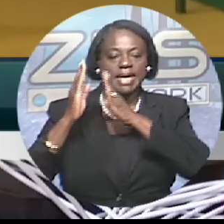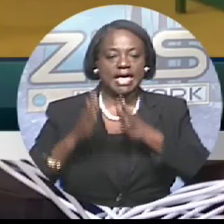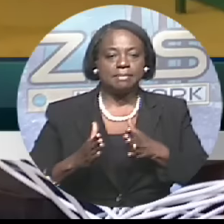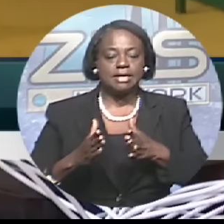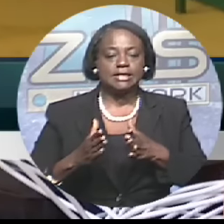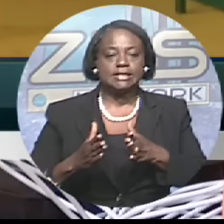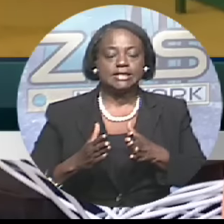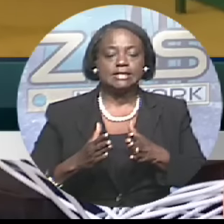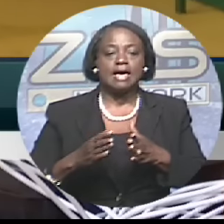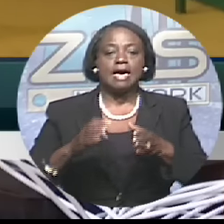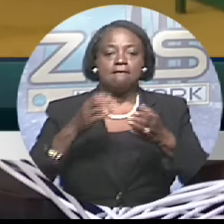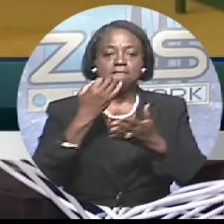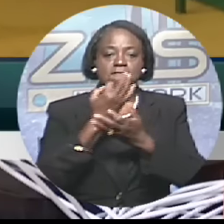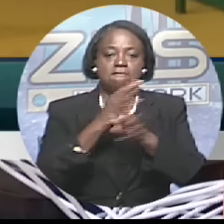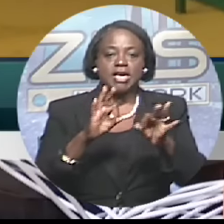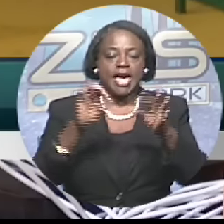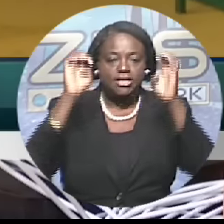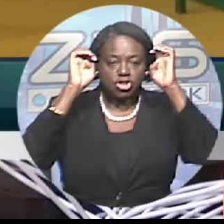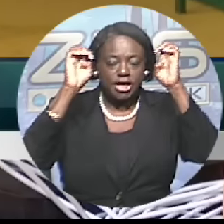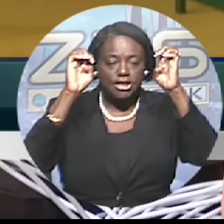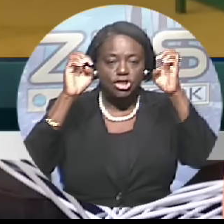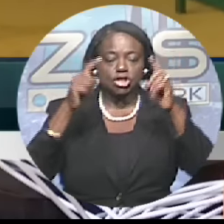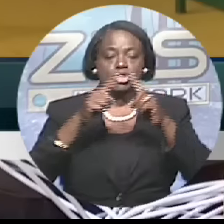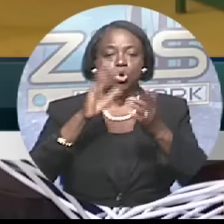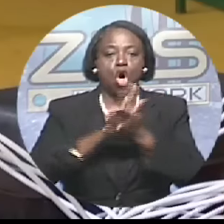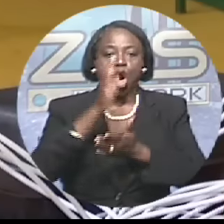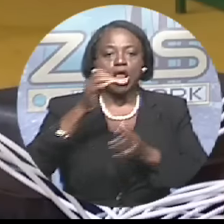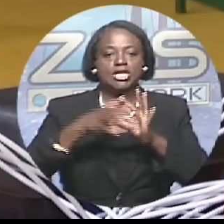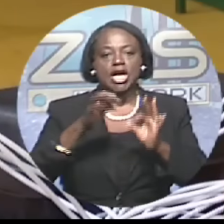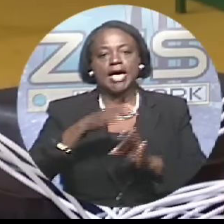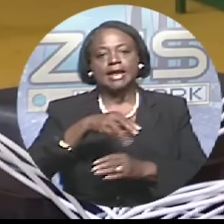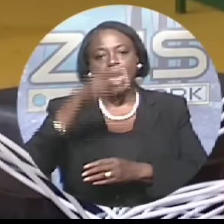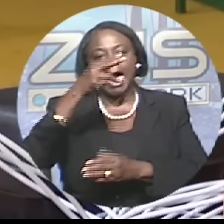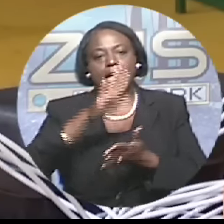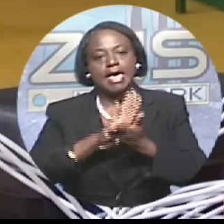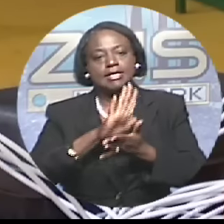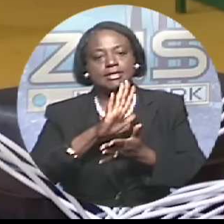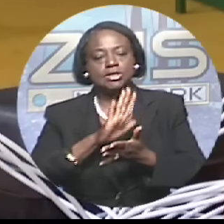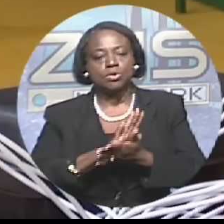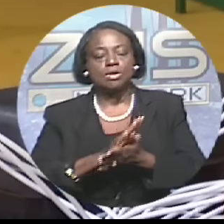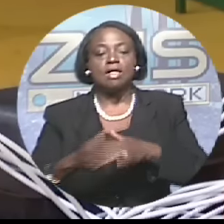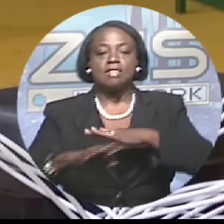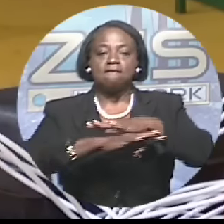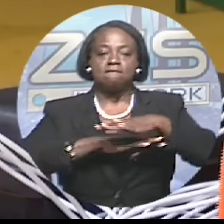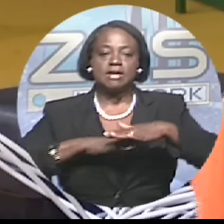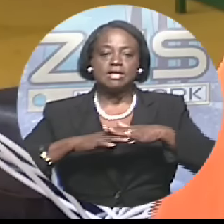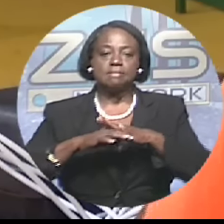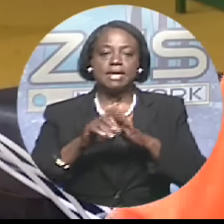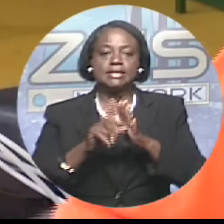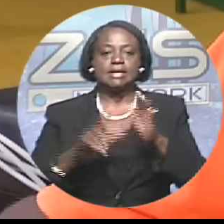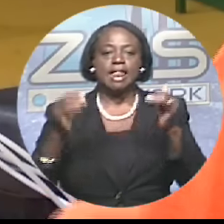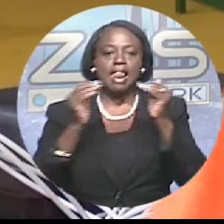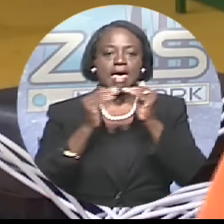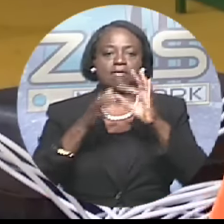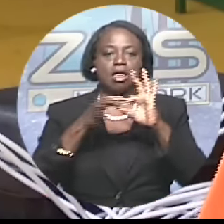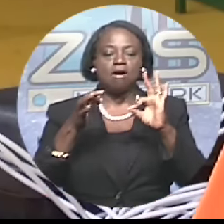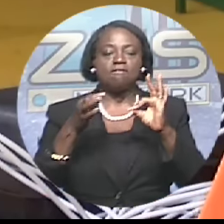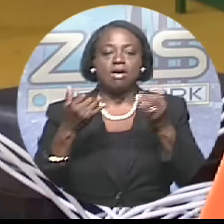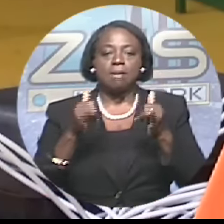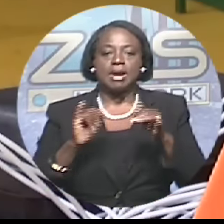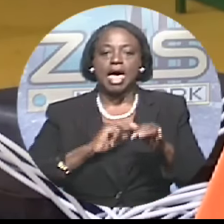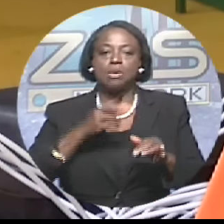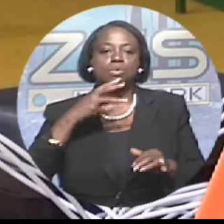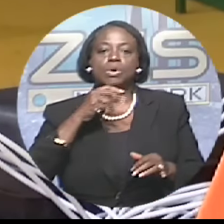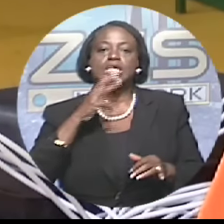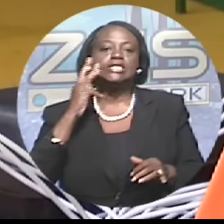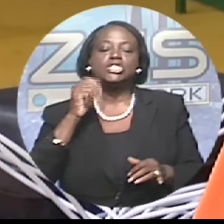and colleges and high school. But the fundamental level of play I was not happy with,